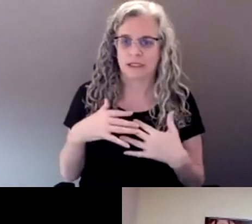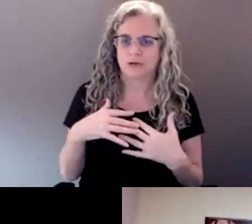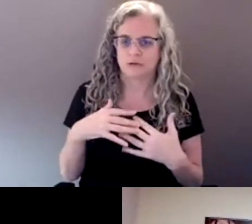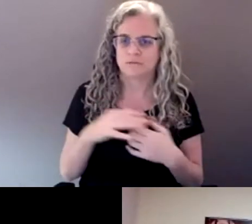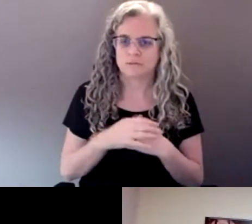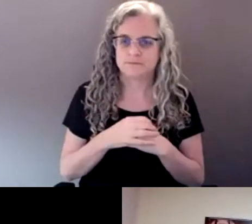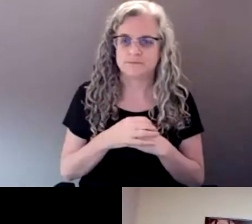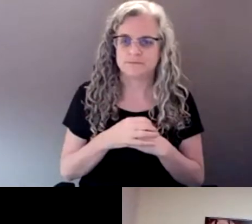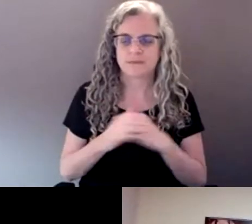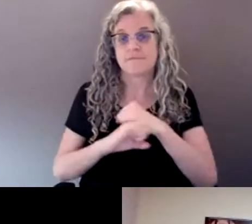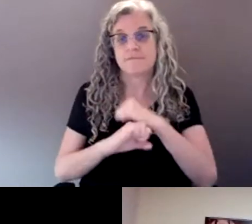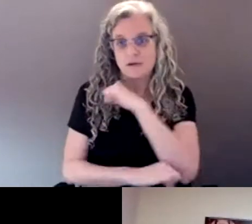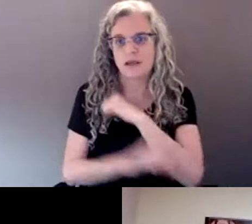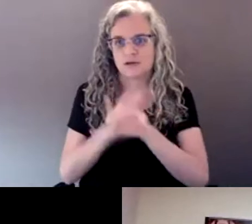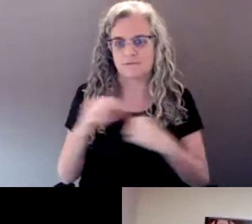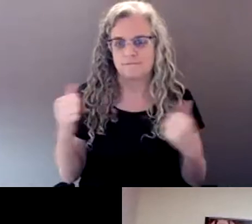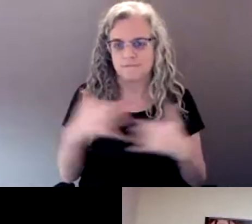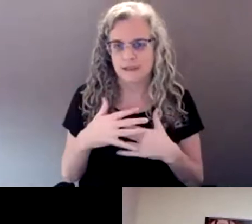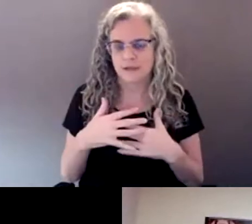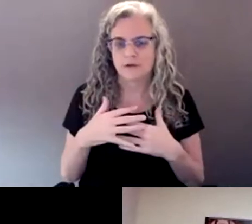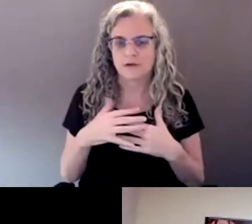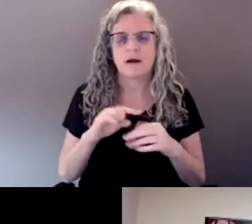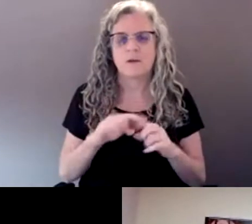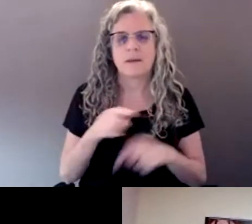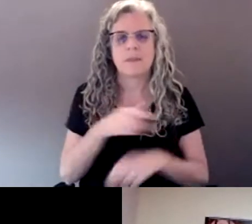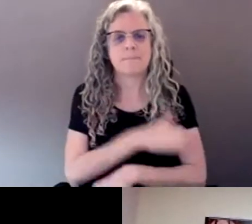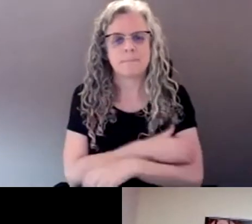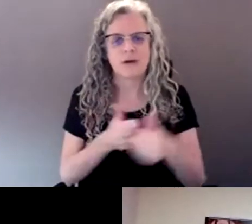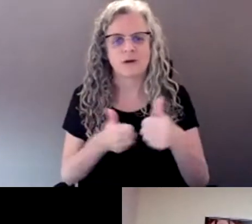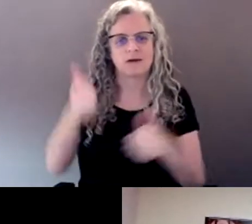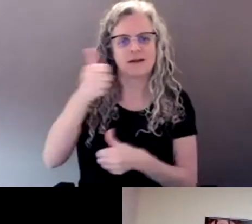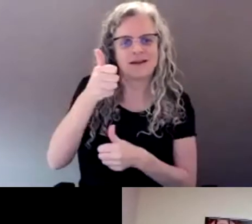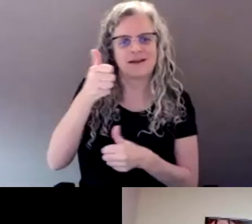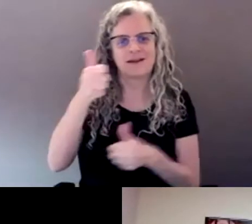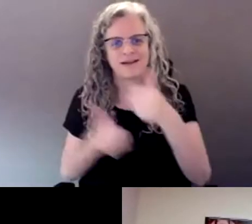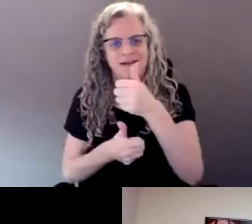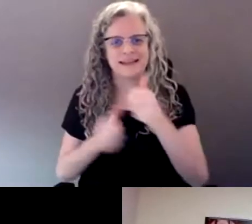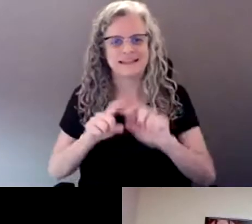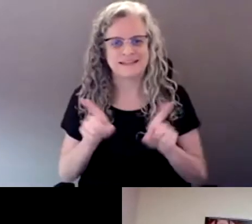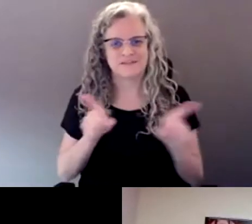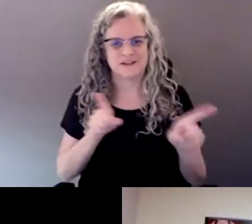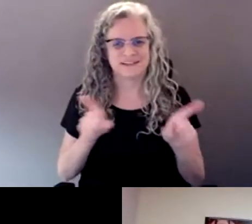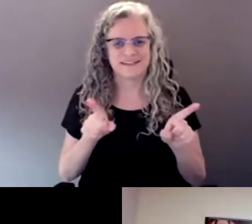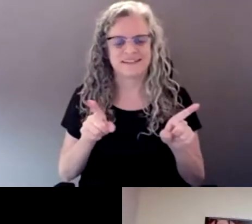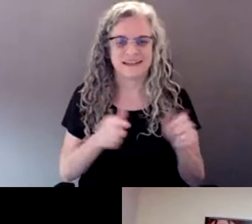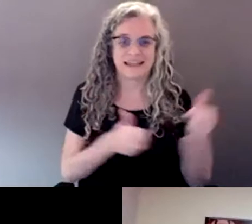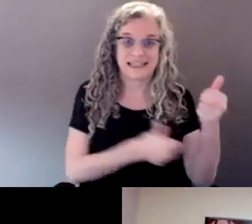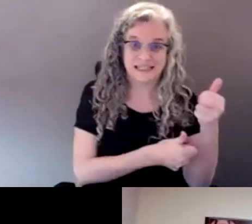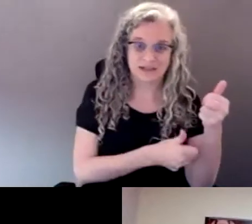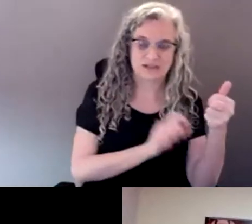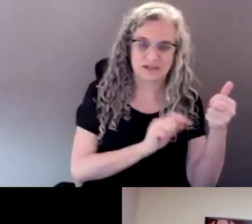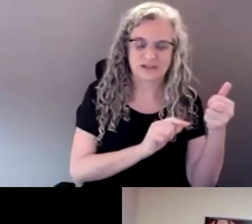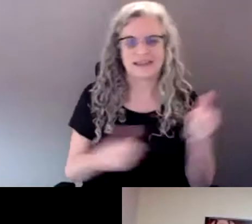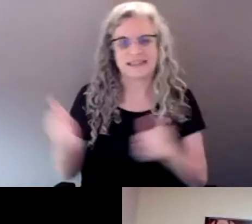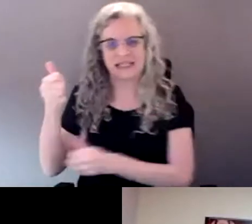But there is a different power dynamic, right? In terms of what the origins of that fear is, or